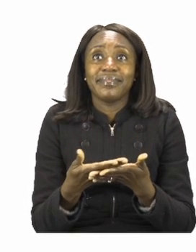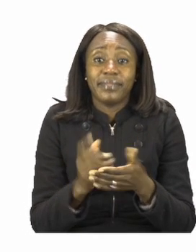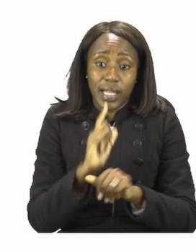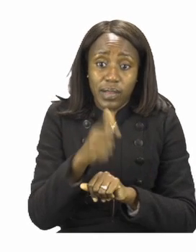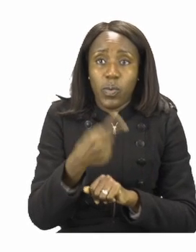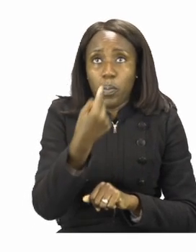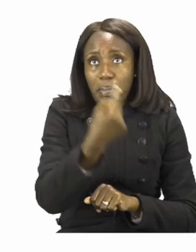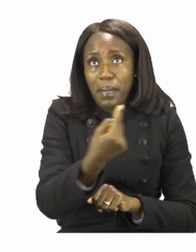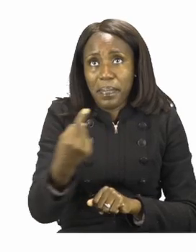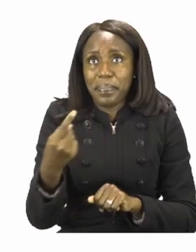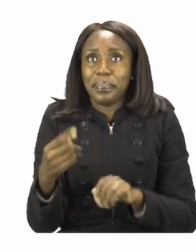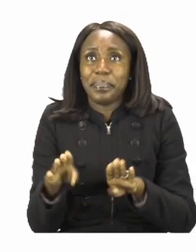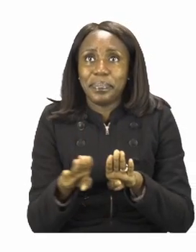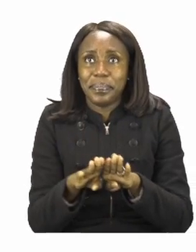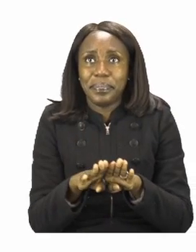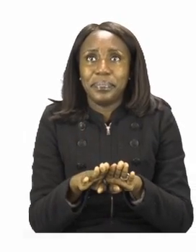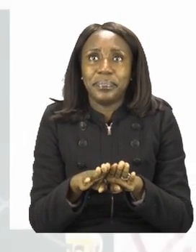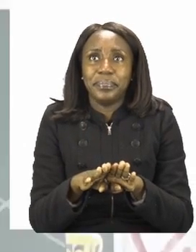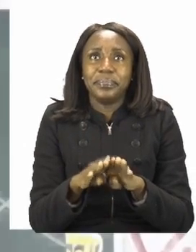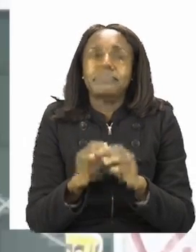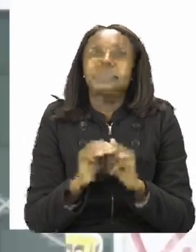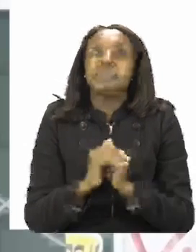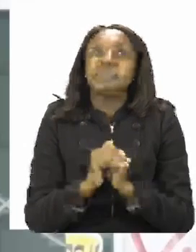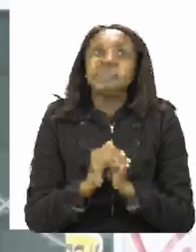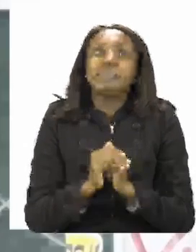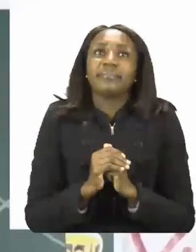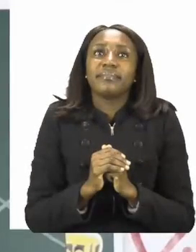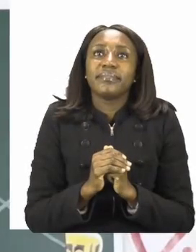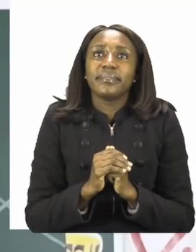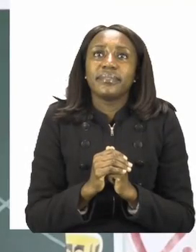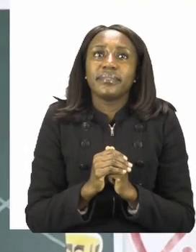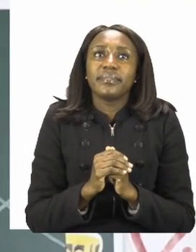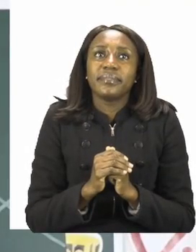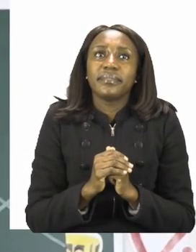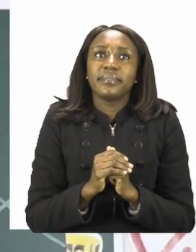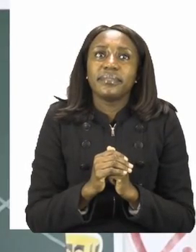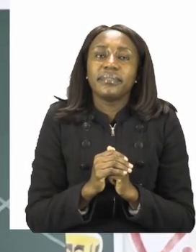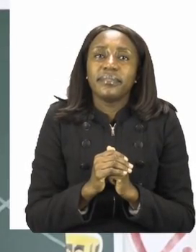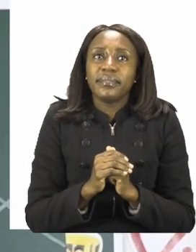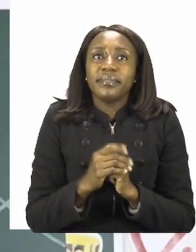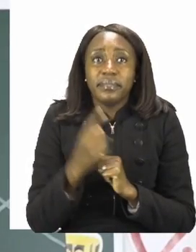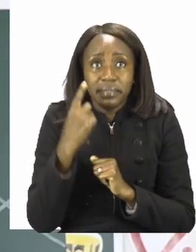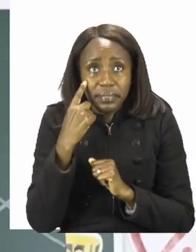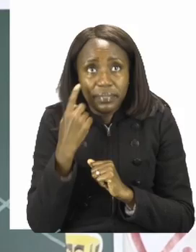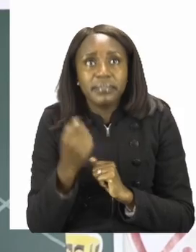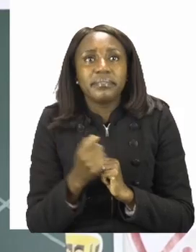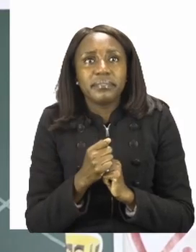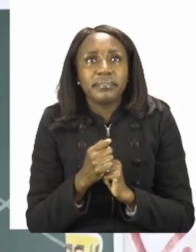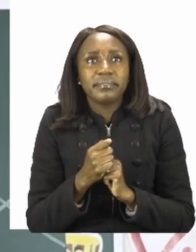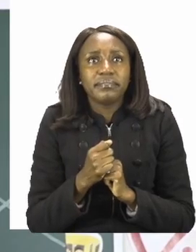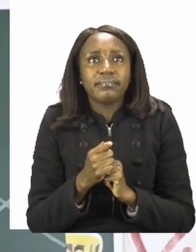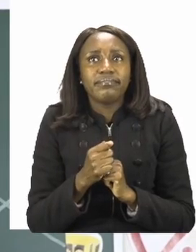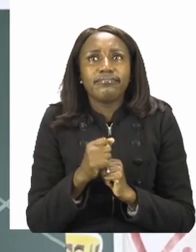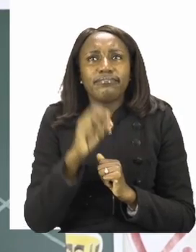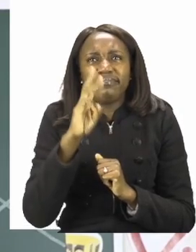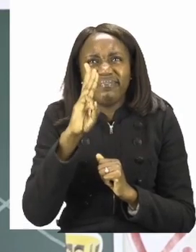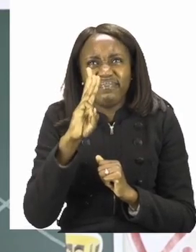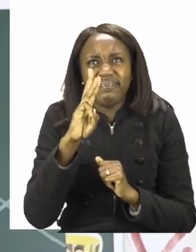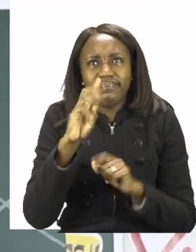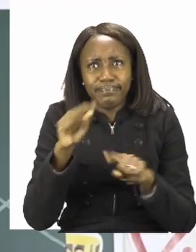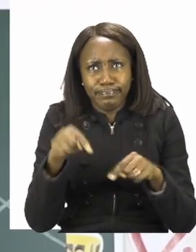your paper. So let's take a look at the board. On the board, I have 3 different things